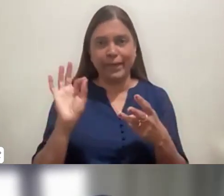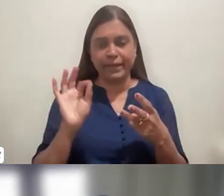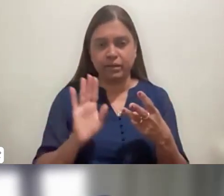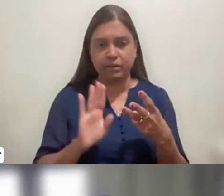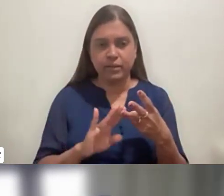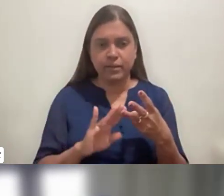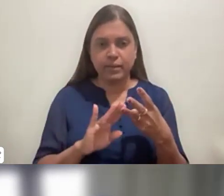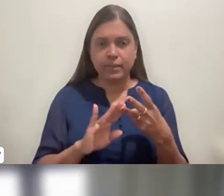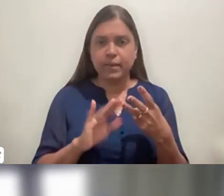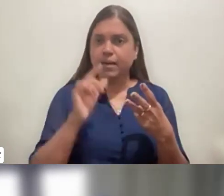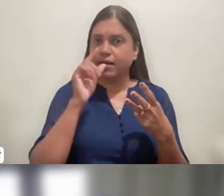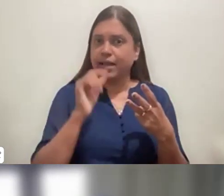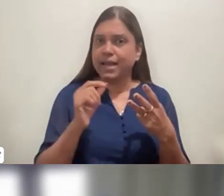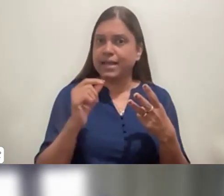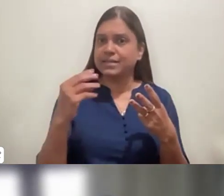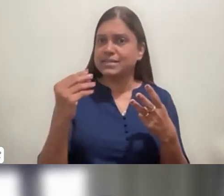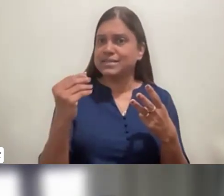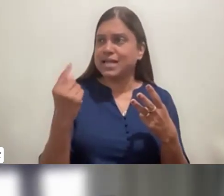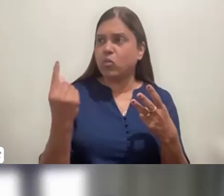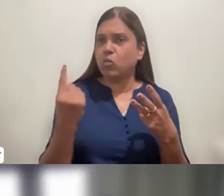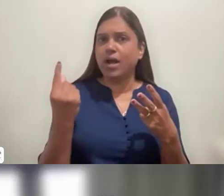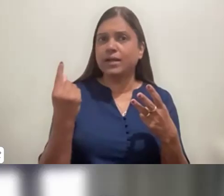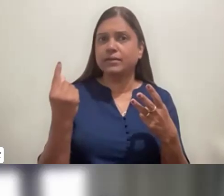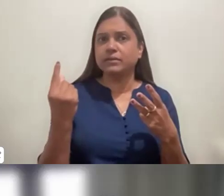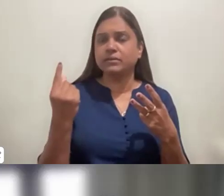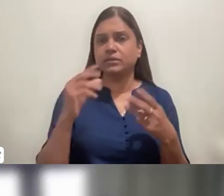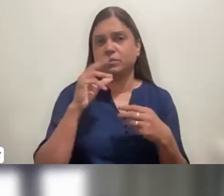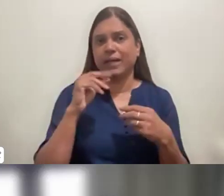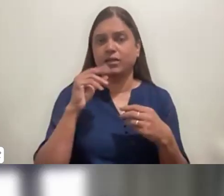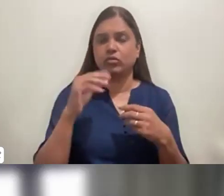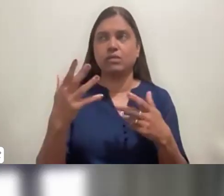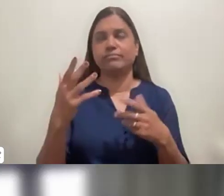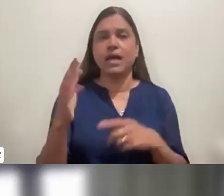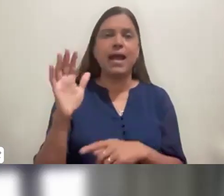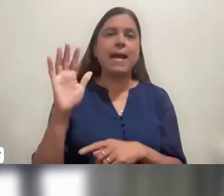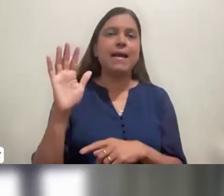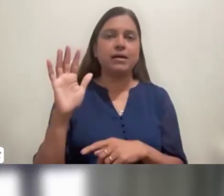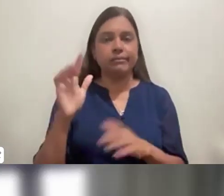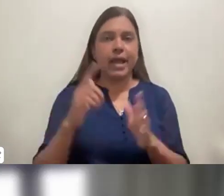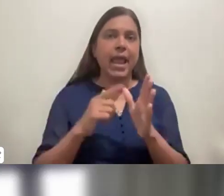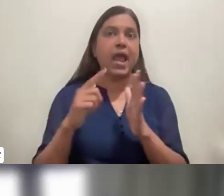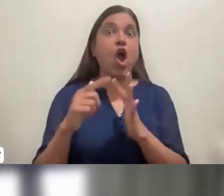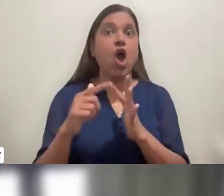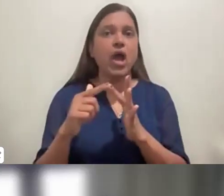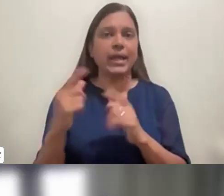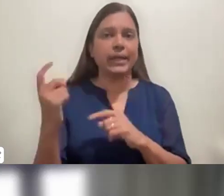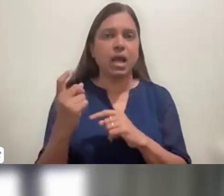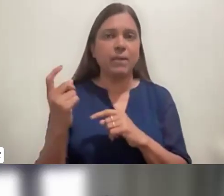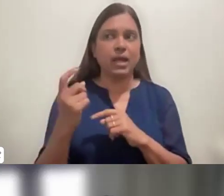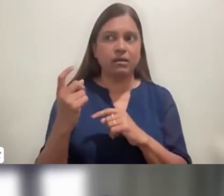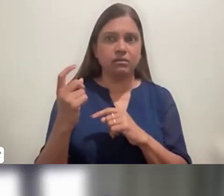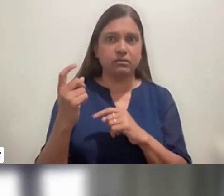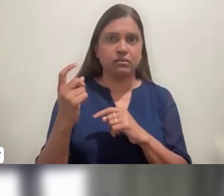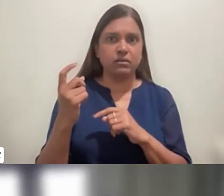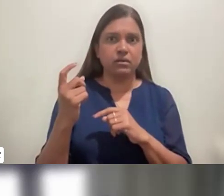Can someone speak to the wider future climate concerns the use of AI exacerbates, which will affect